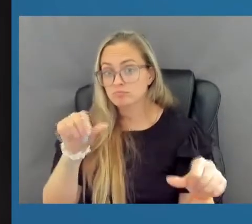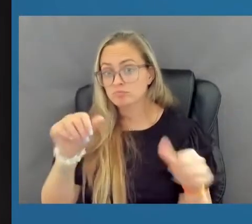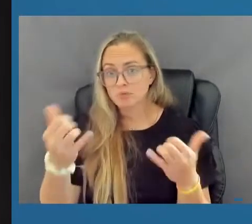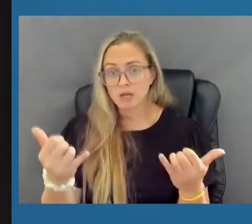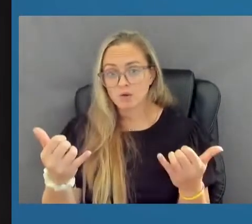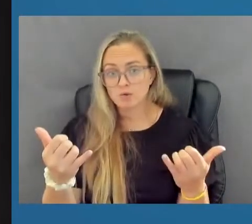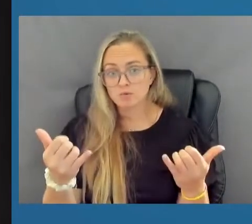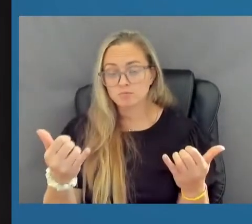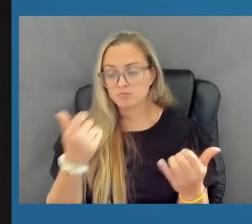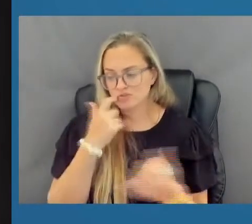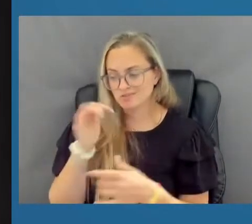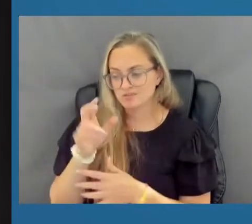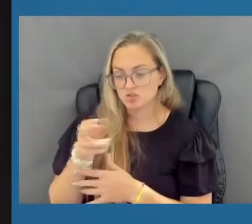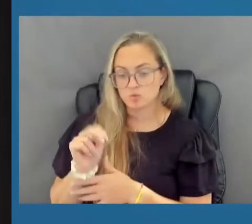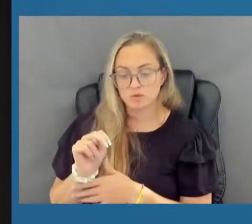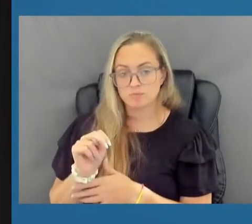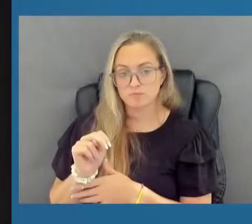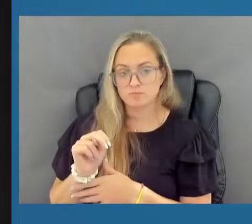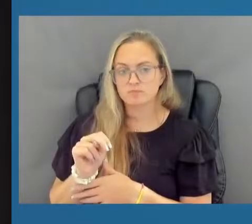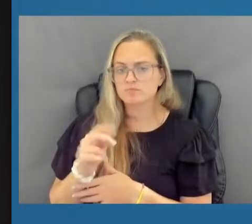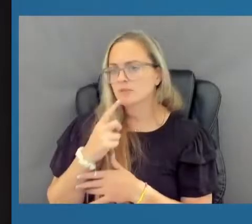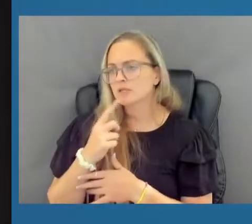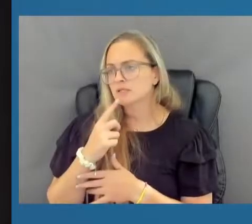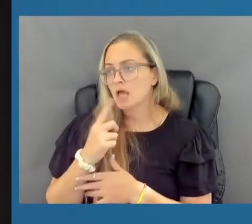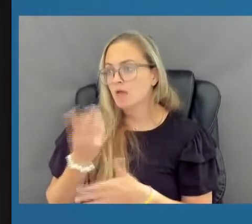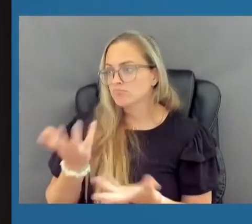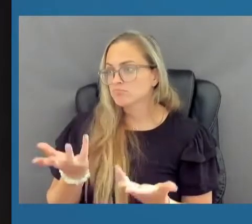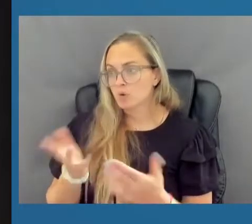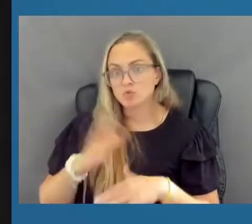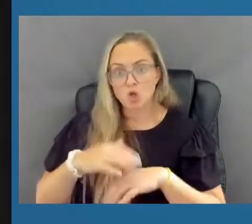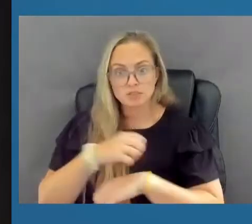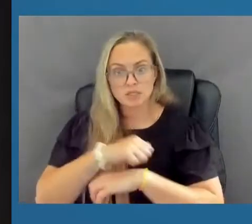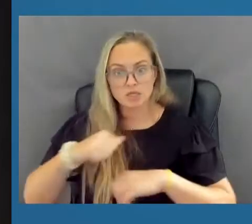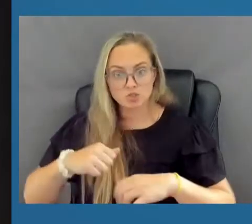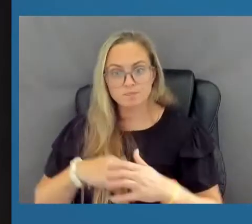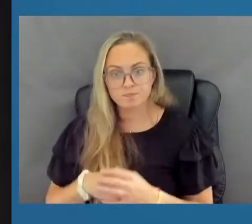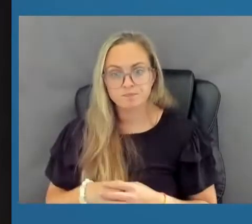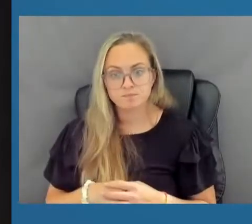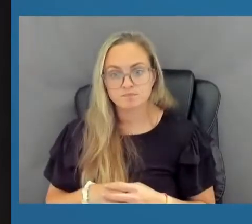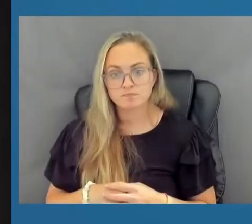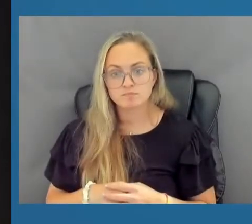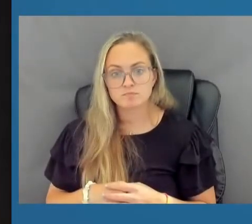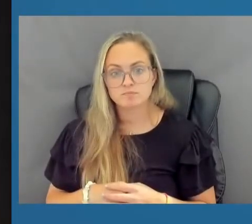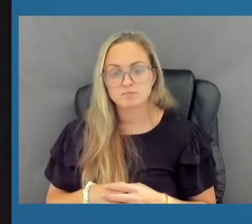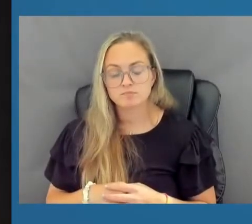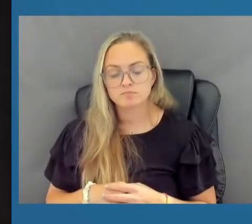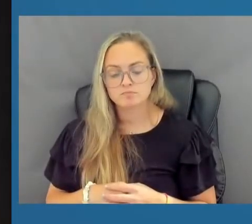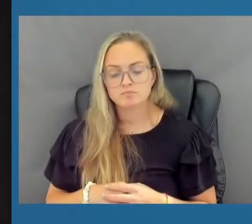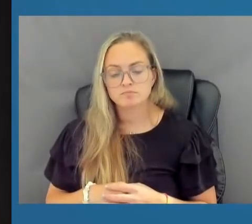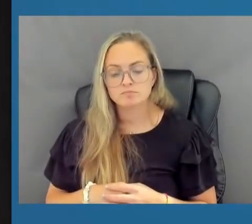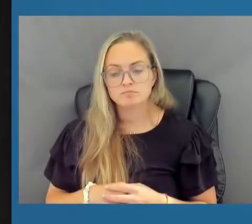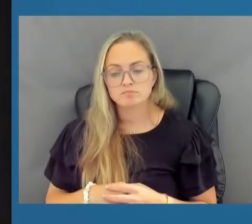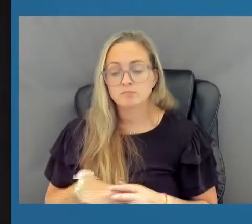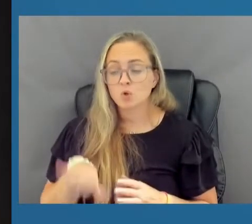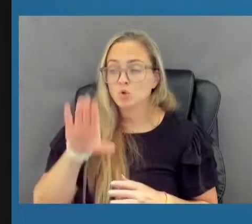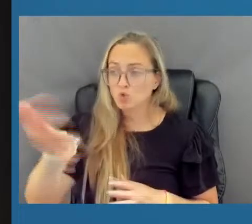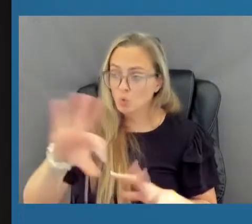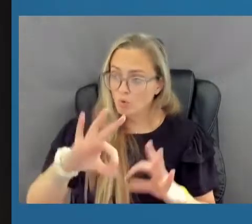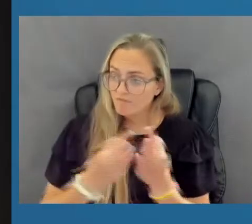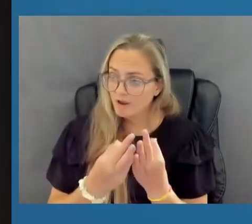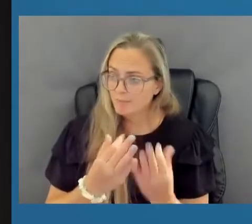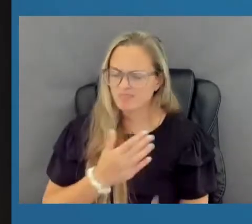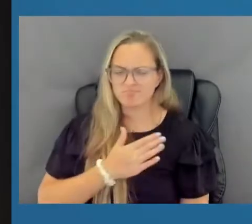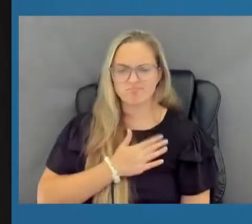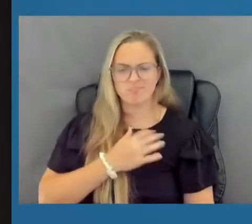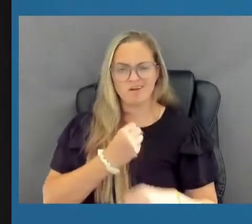last January, I stood on a stage and said, your family is my fight.